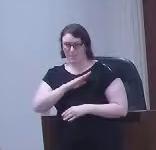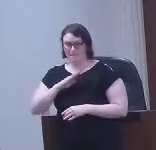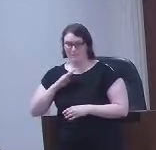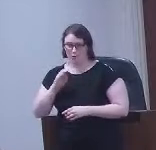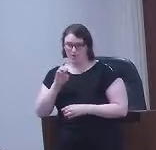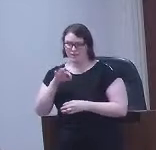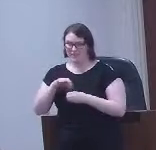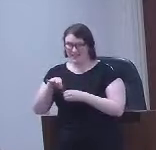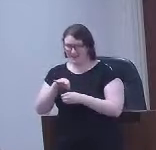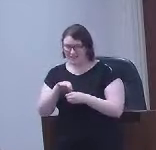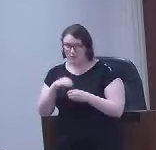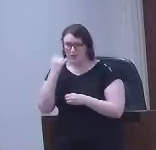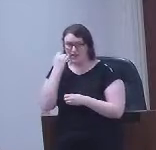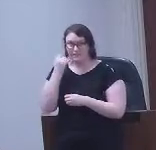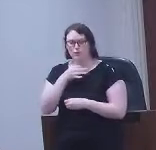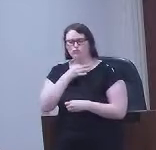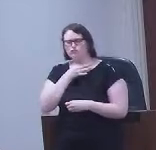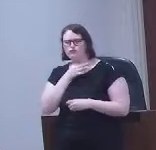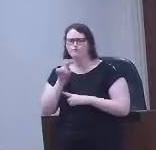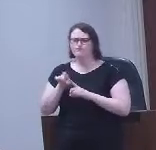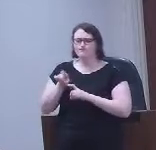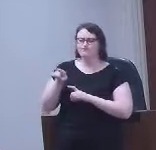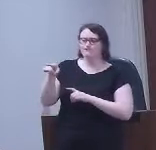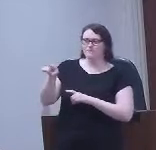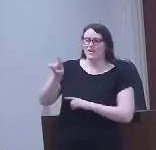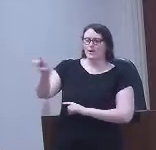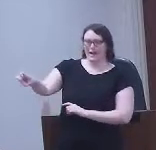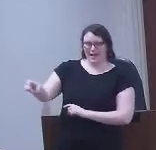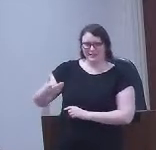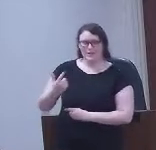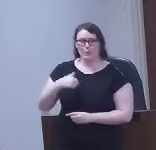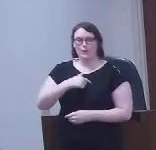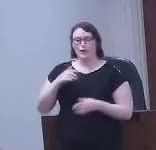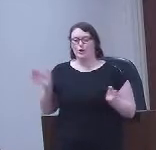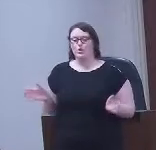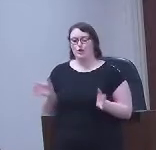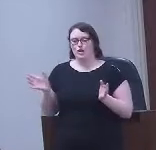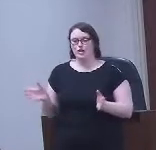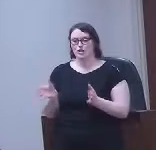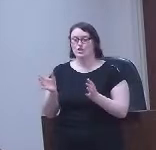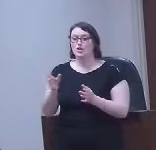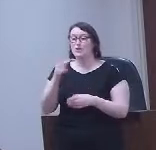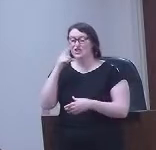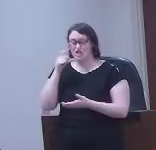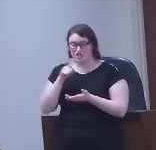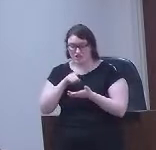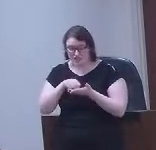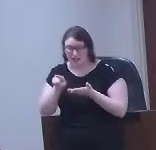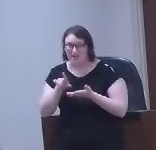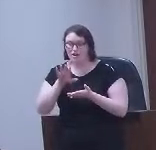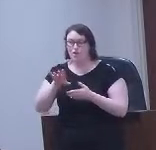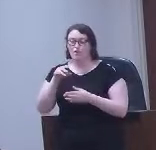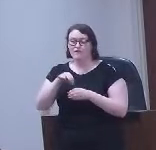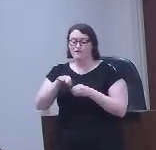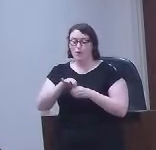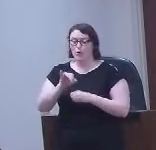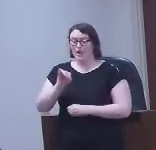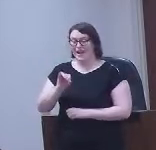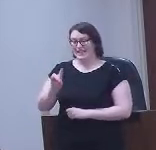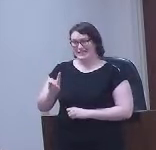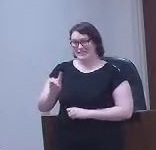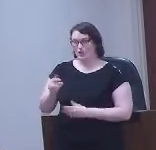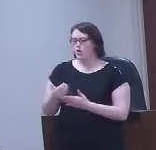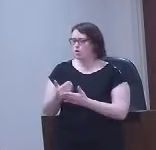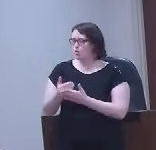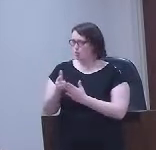had any questions, you could ask him. We are encouraging you, though, to check your voter ID. It's a new law, and it's very easy